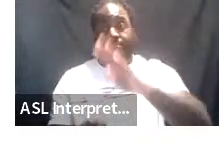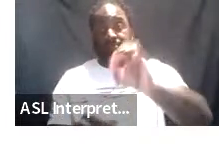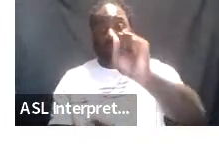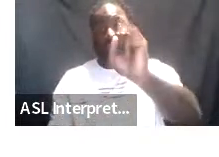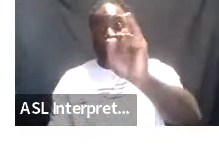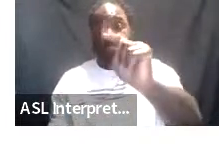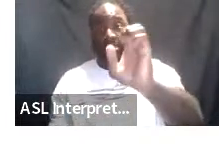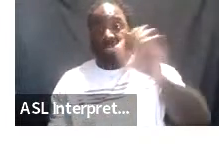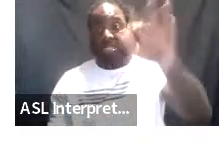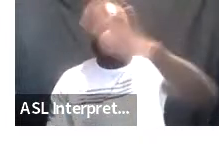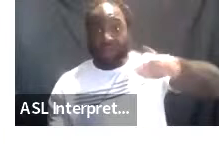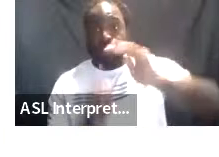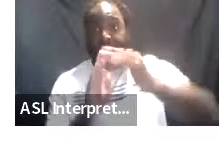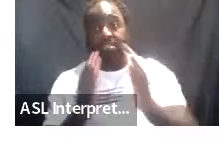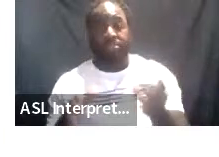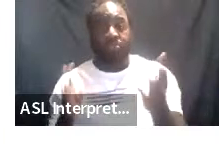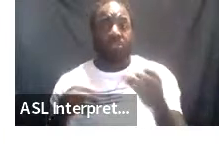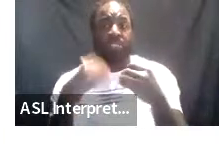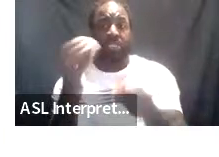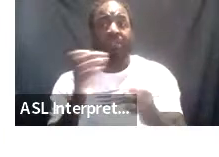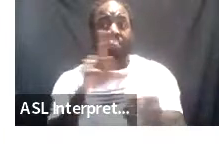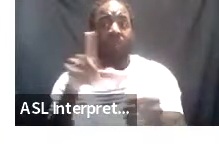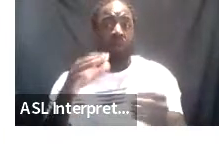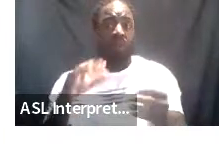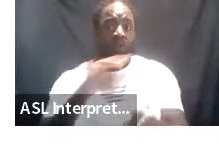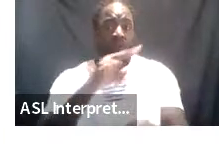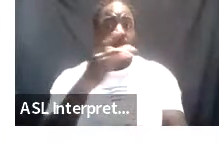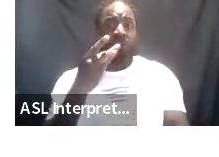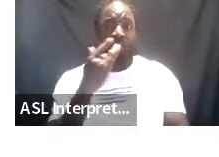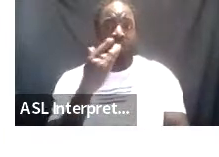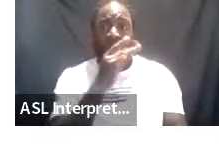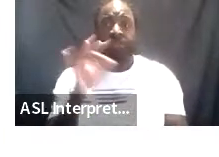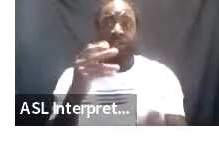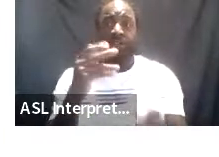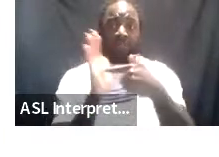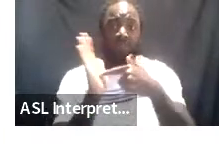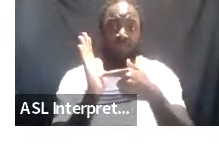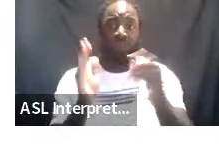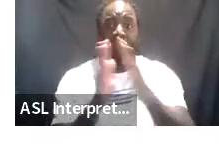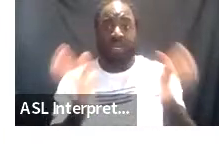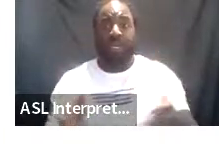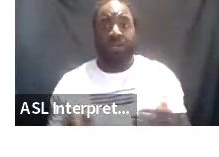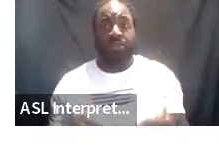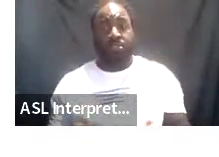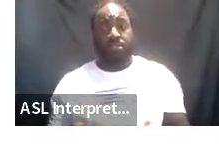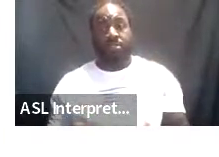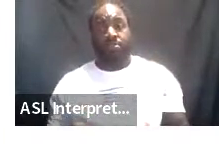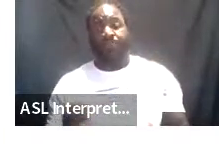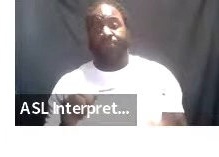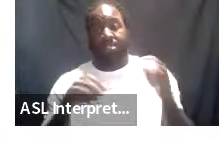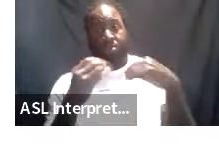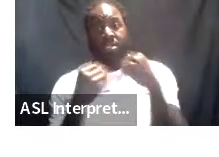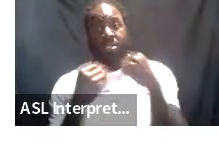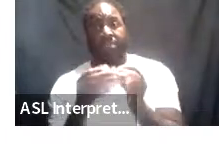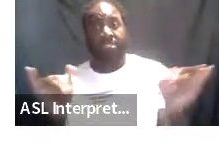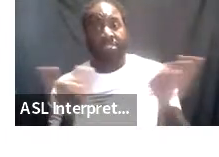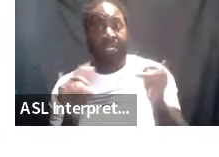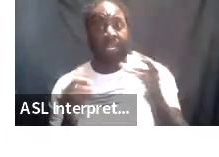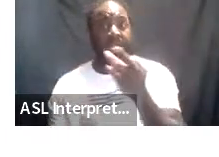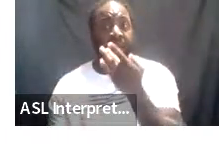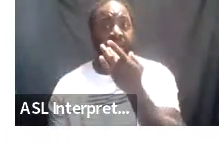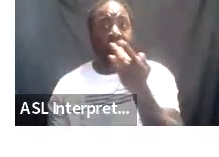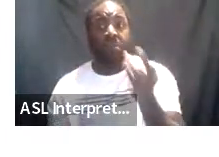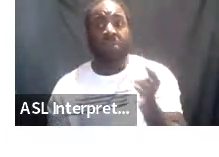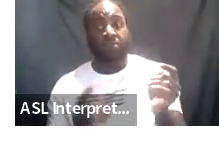We want to give all forms of affordable housing, including supportive housing, the same preference that we give to